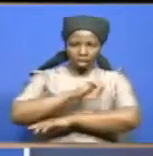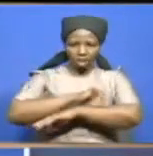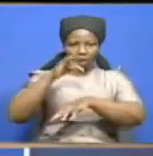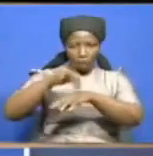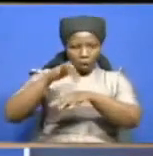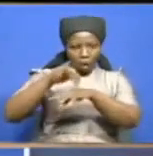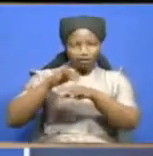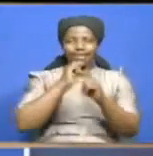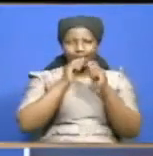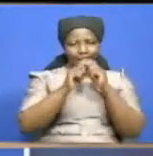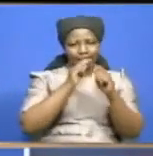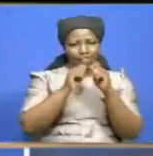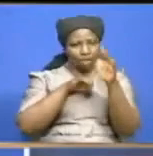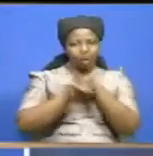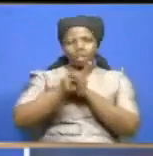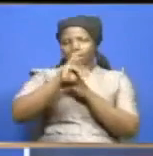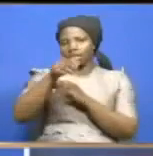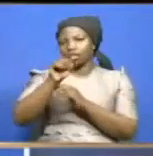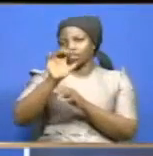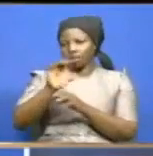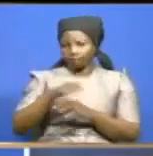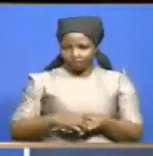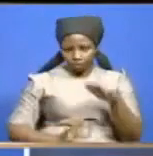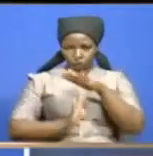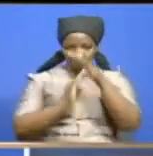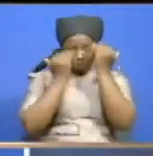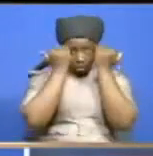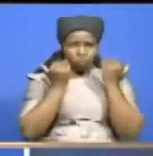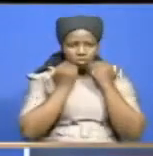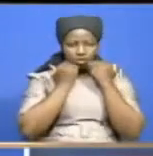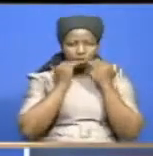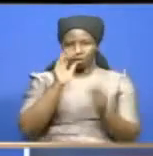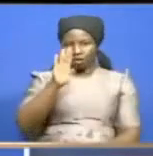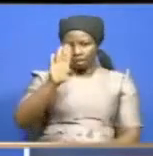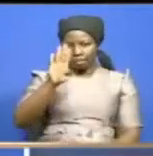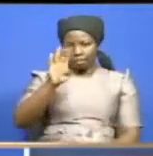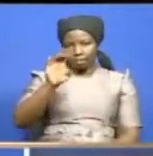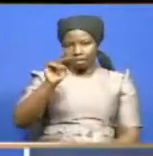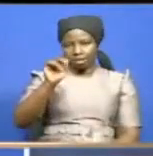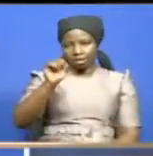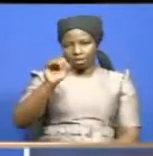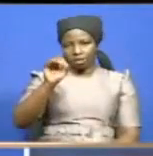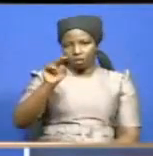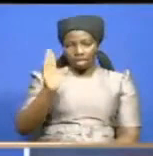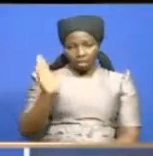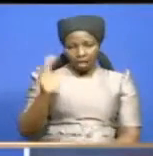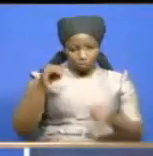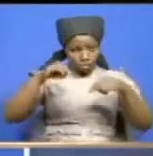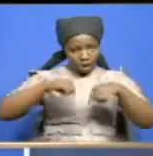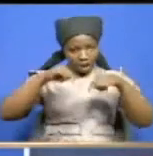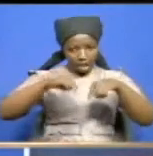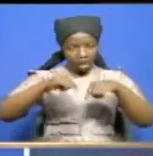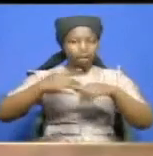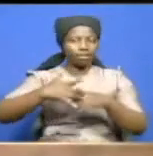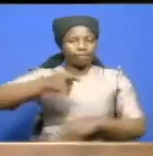succession interviews at the Supreme Court. My colleague Benson Chumba is on the trail today.